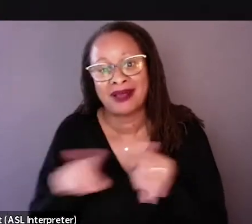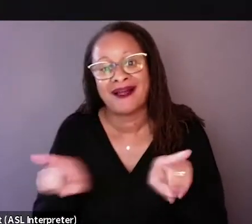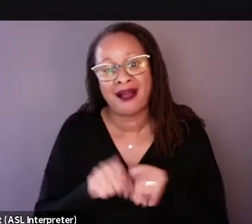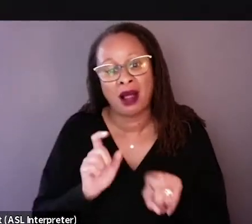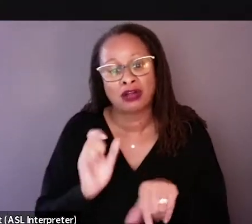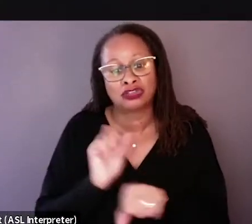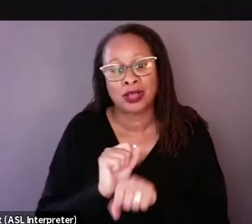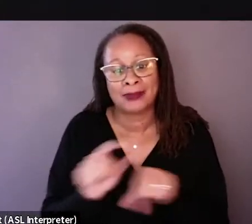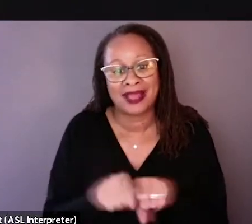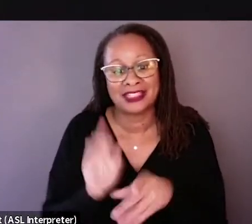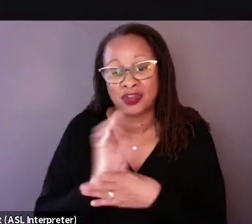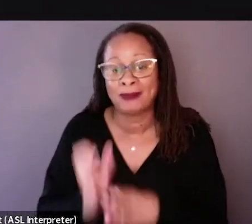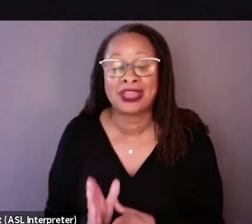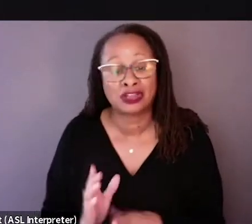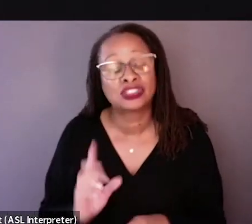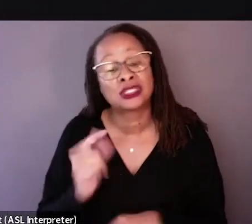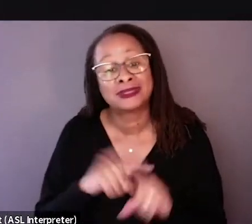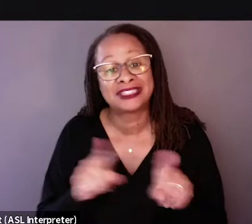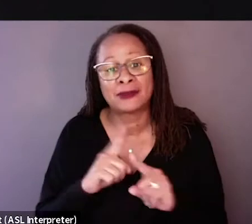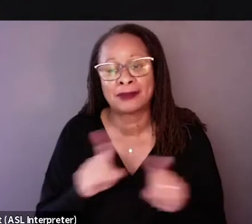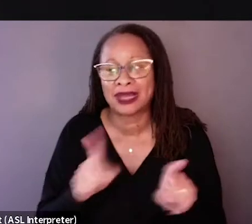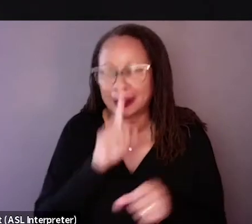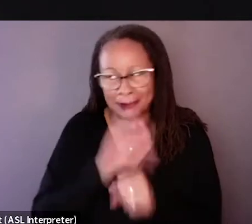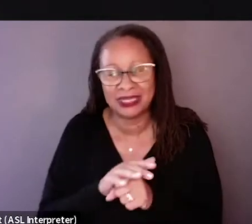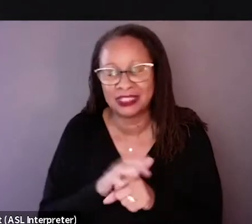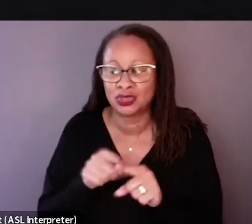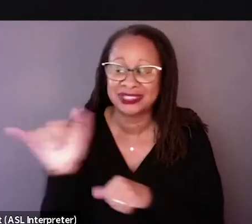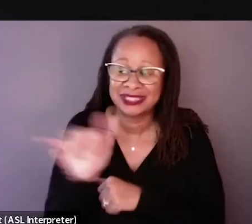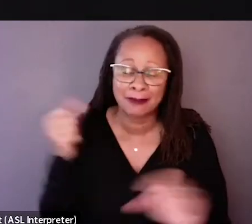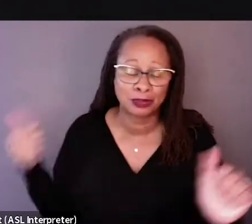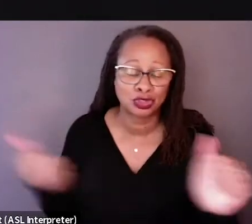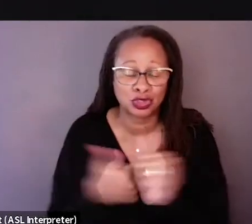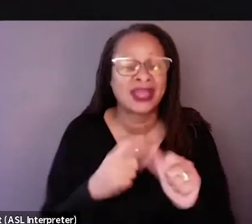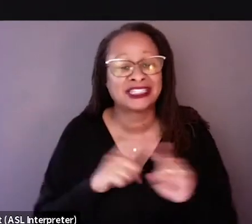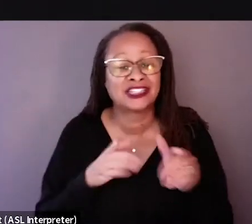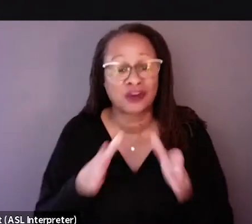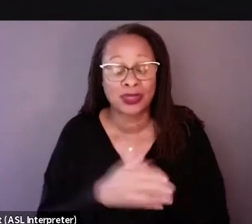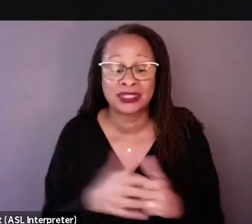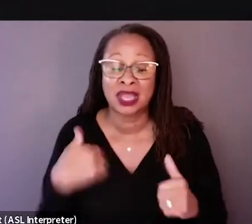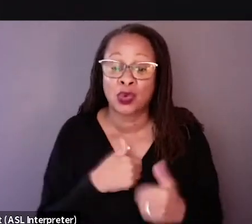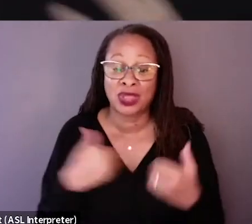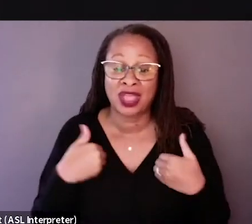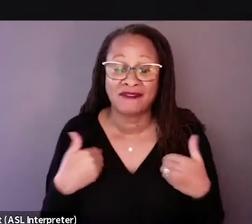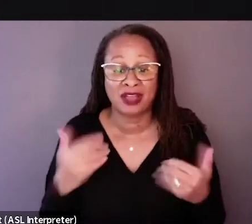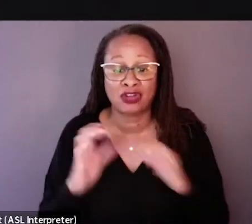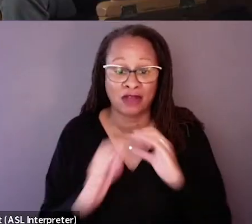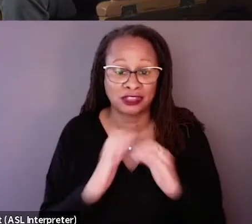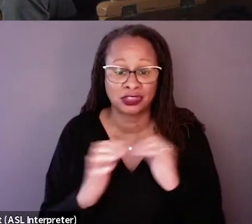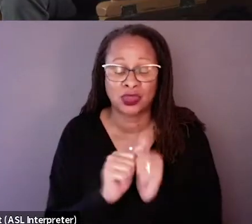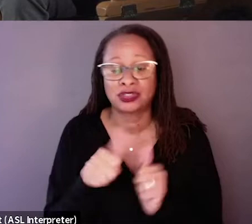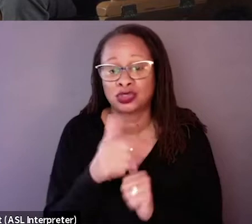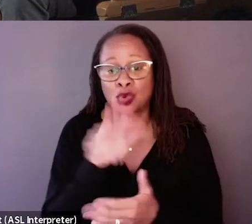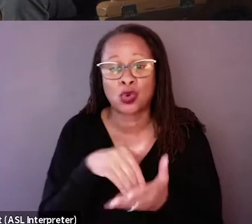but I feel committed to that pursuit in a different way. And I know that this is a conversation we had with our other, you know, two core collaborators,